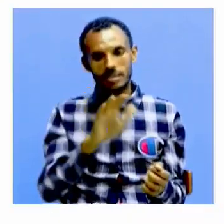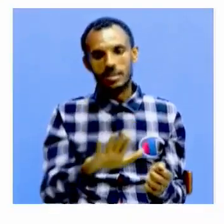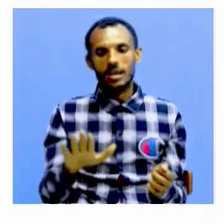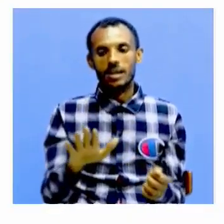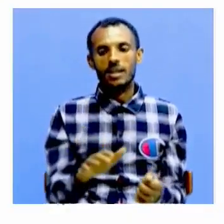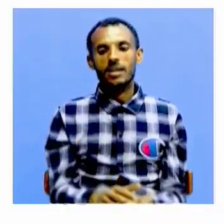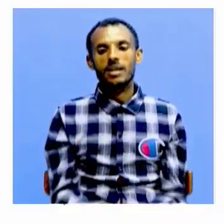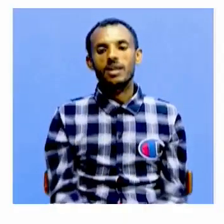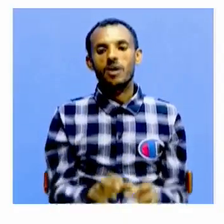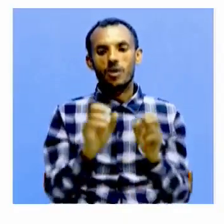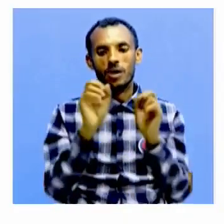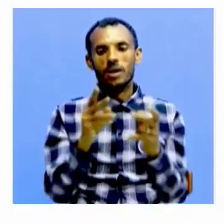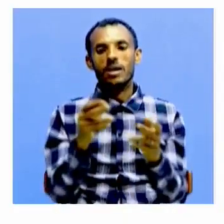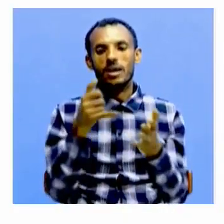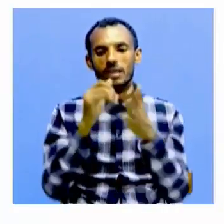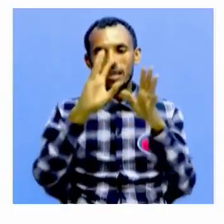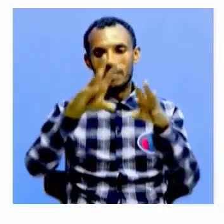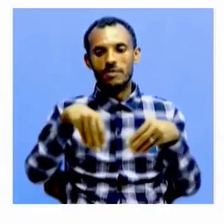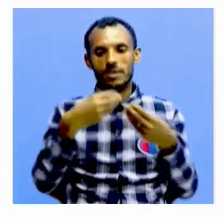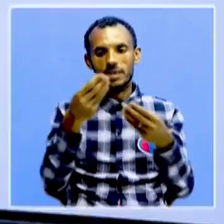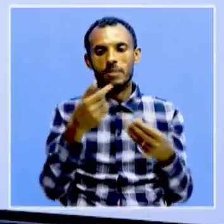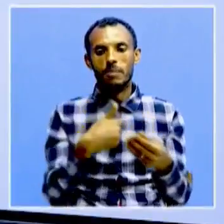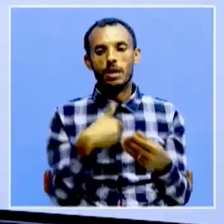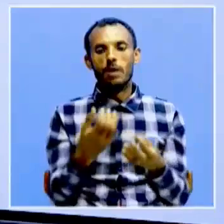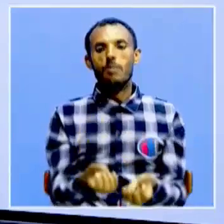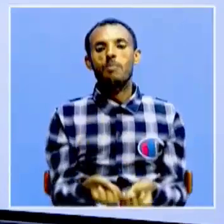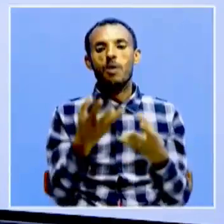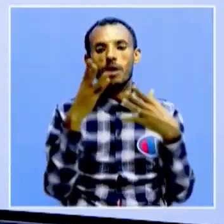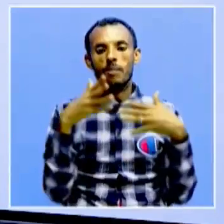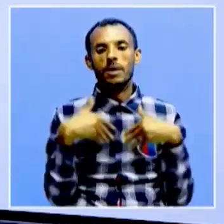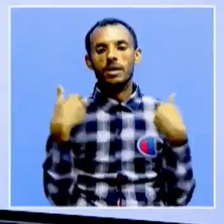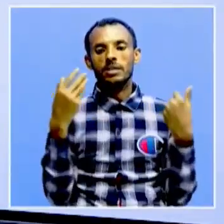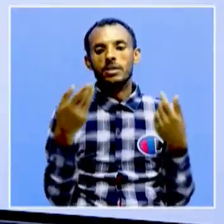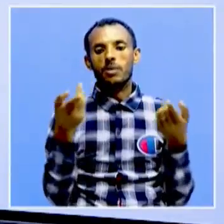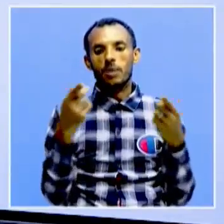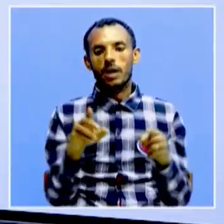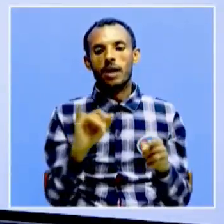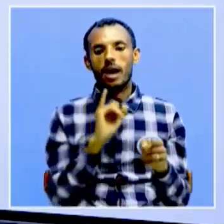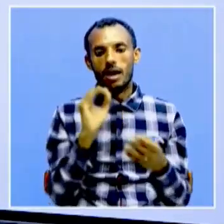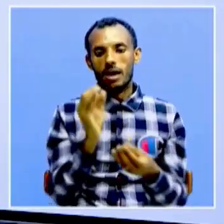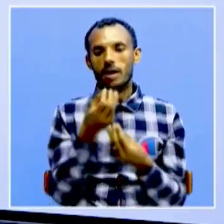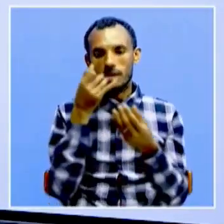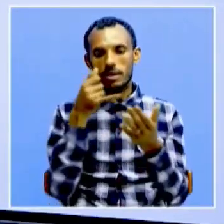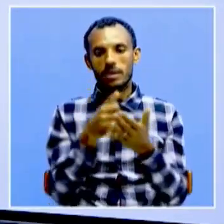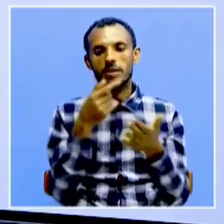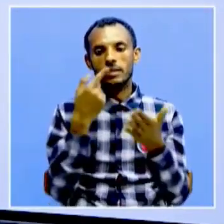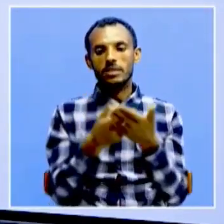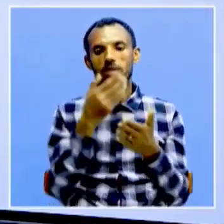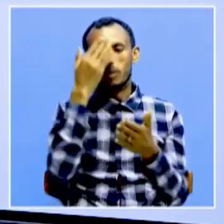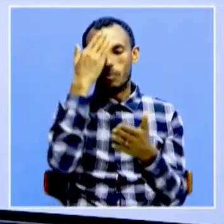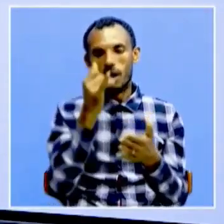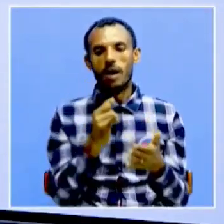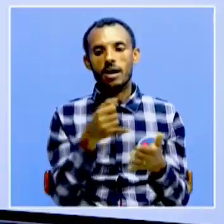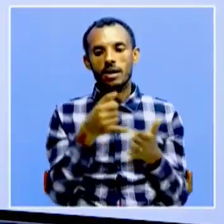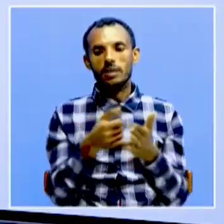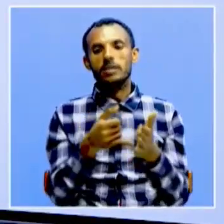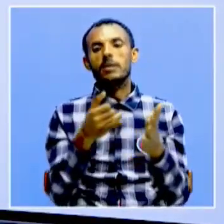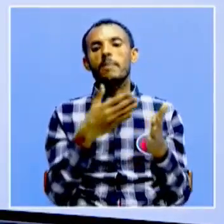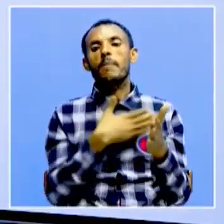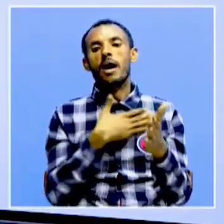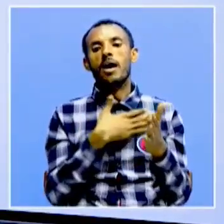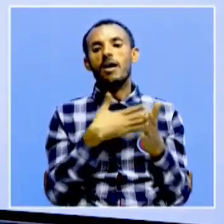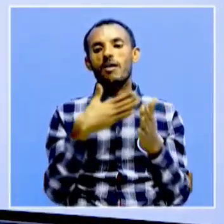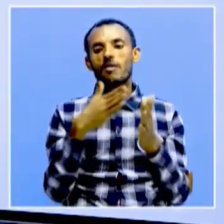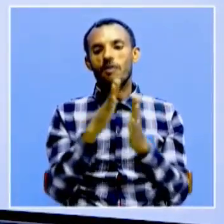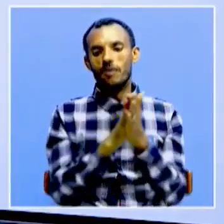Okay? It gives me more pleasure when I eat it. This is why it is my favorite food